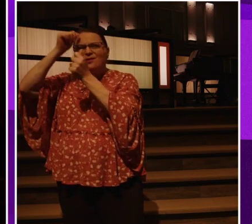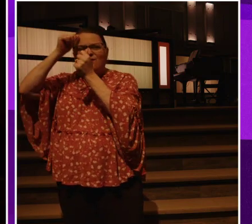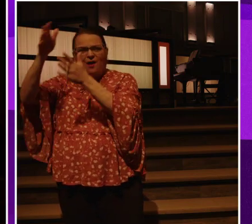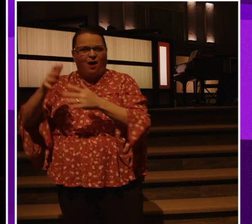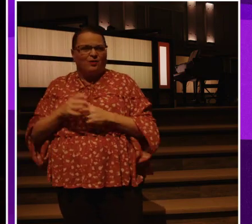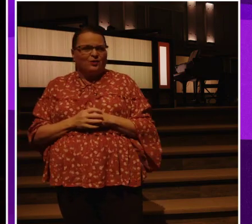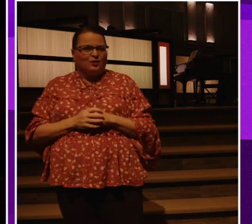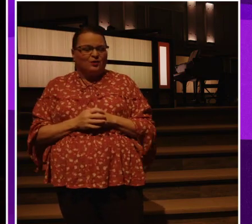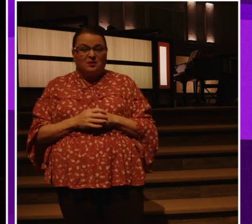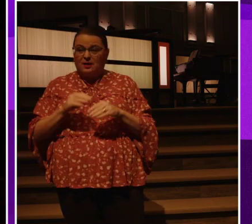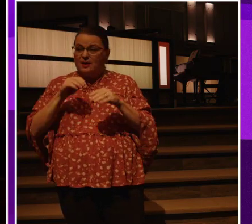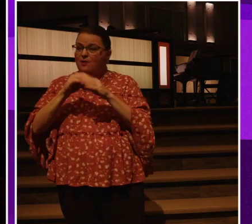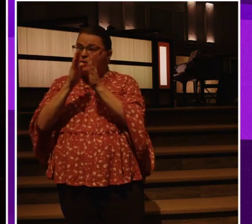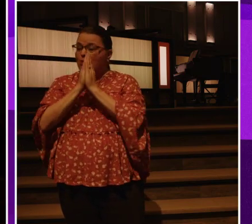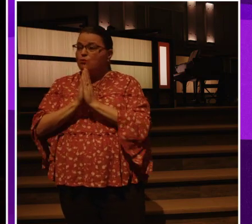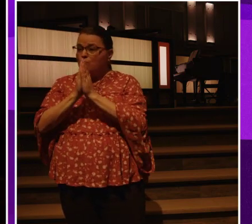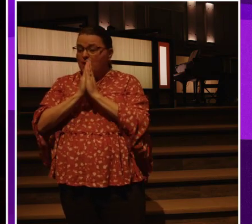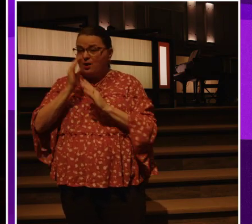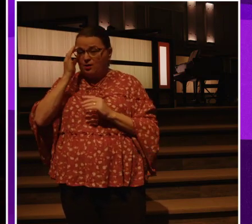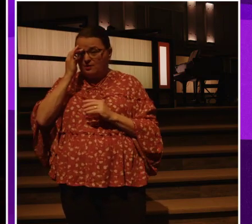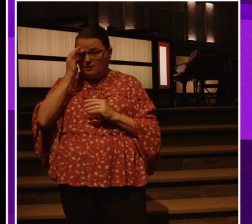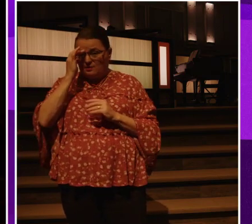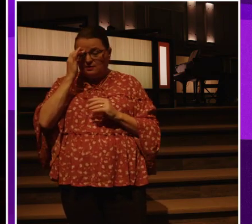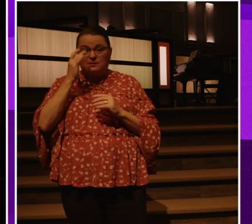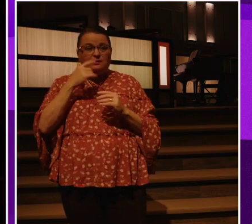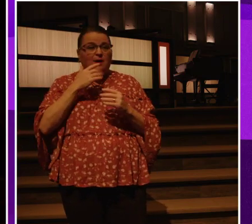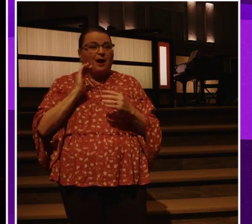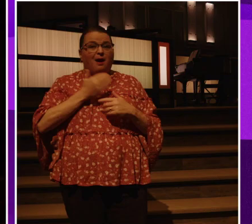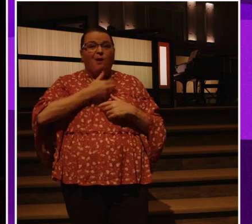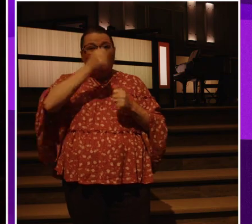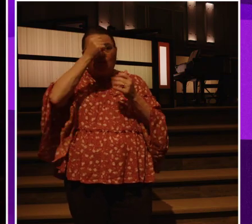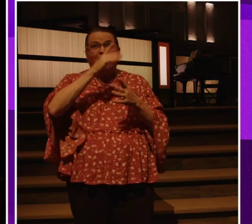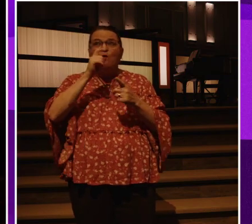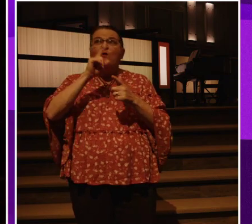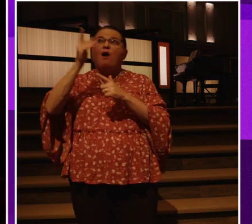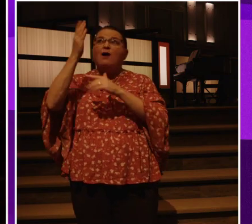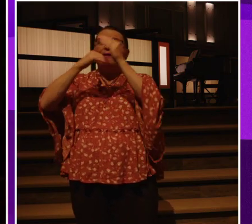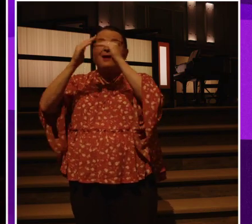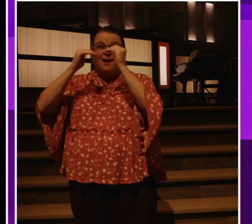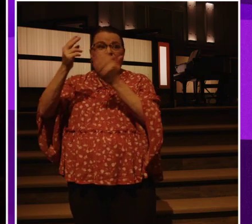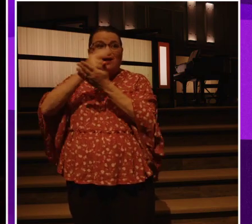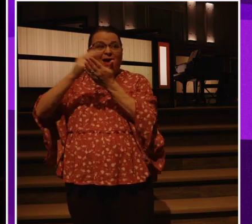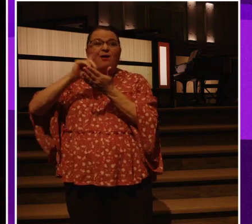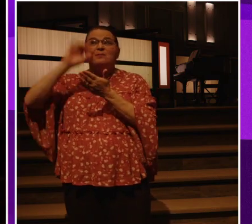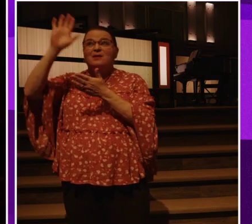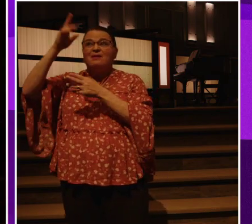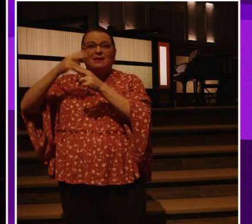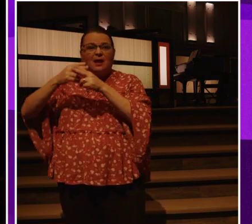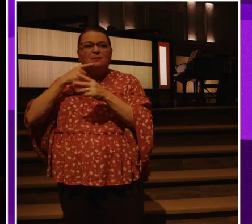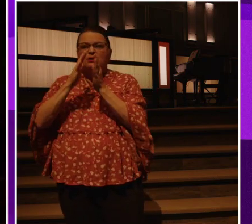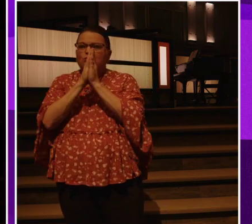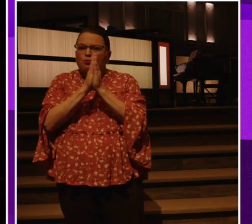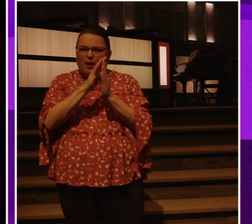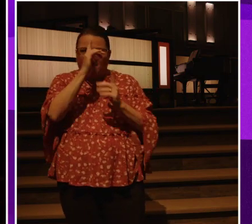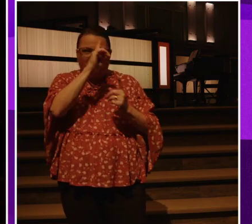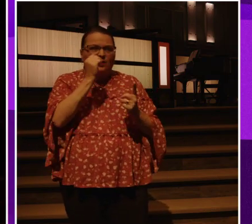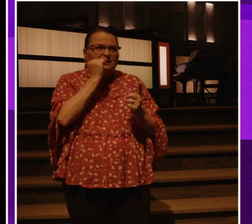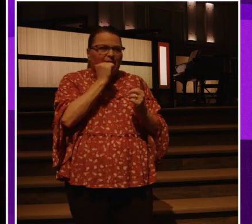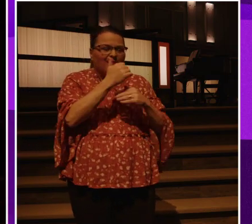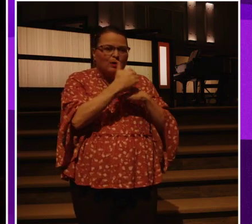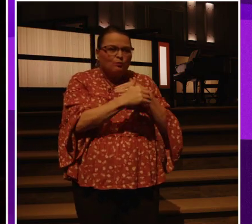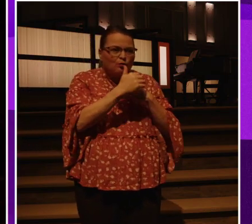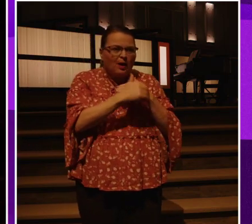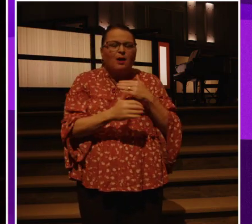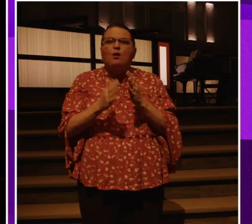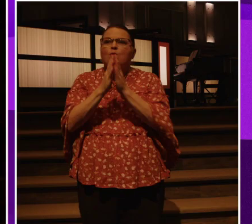In the model prayer, we're told to pray for daily bread. We're told to pray for His presence and His power to